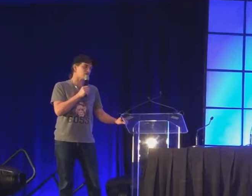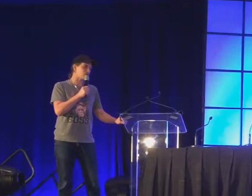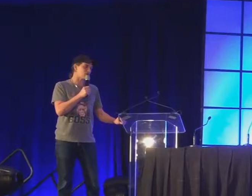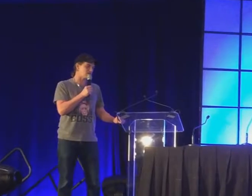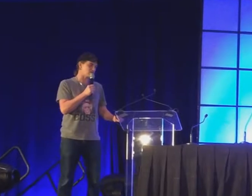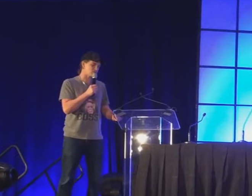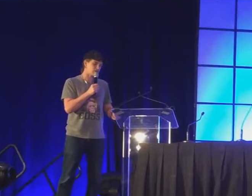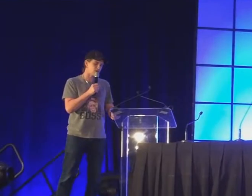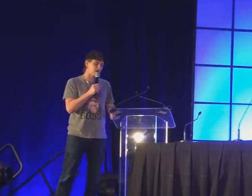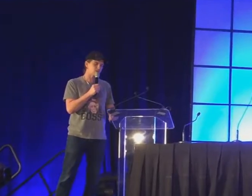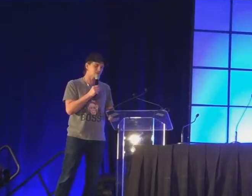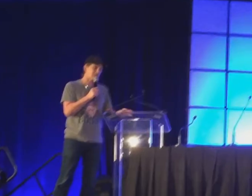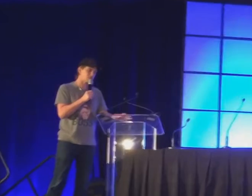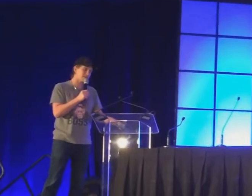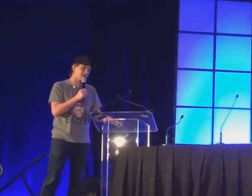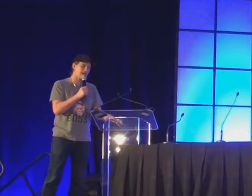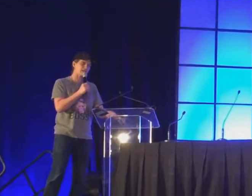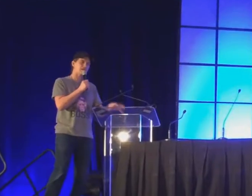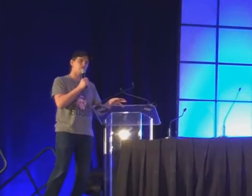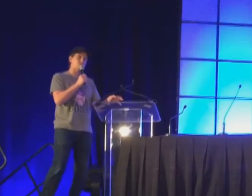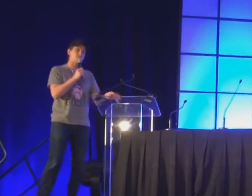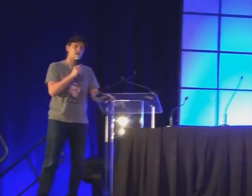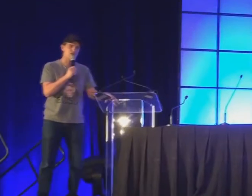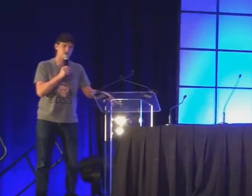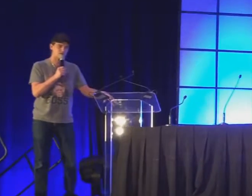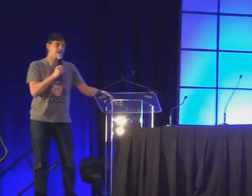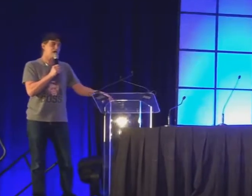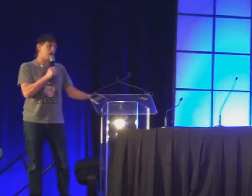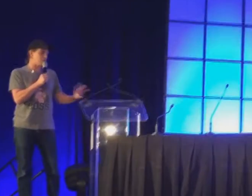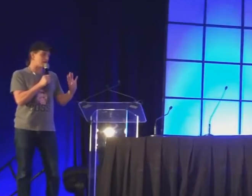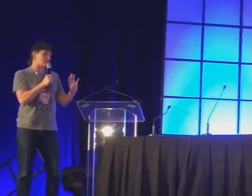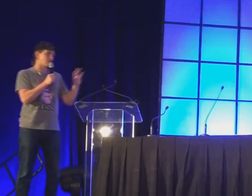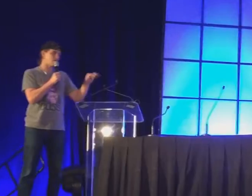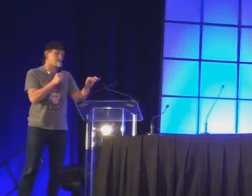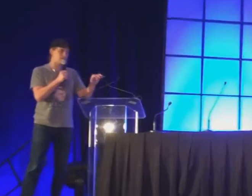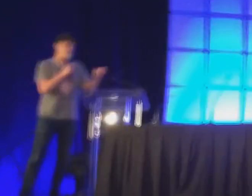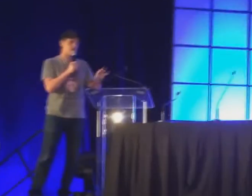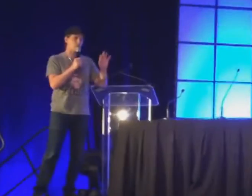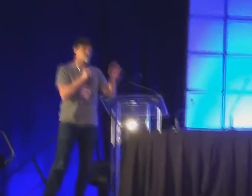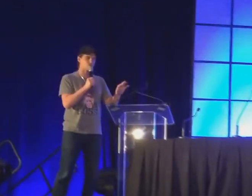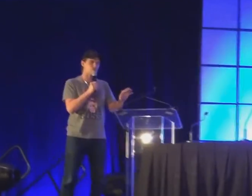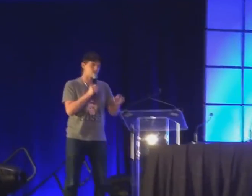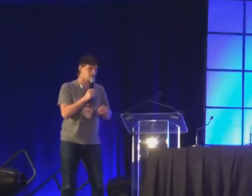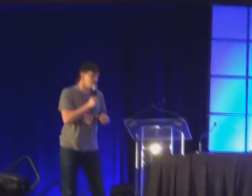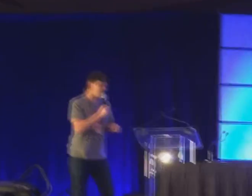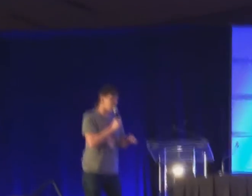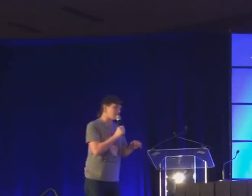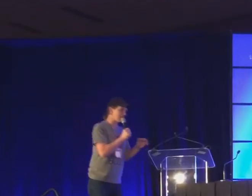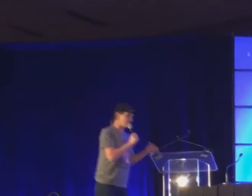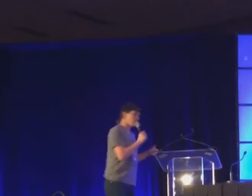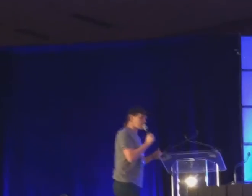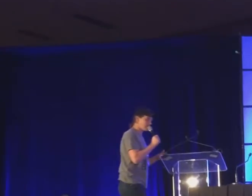everyone we've gotten to work with, it's just been awesome because I didn't plan on acting. When we shot Clerks, I went back to my day job, which was